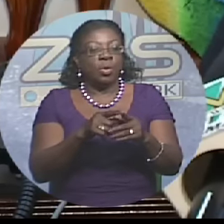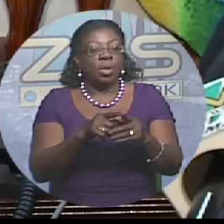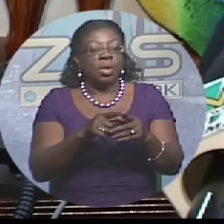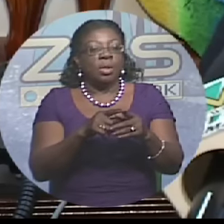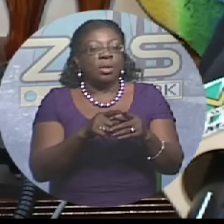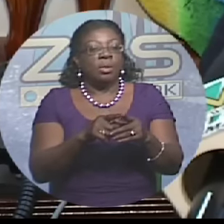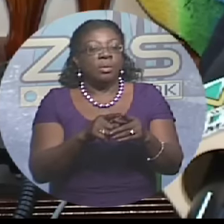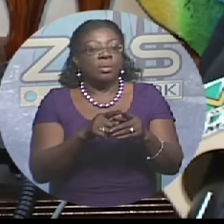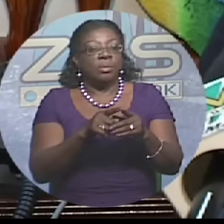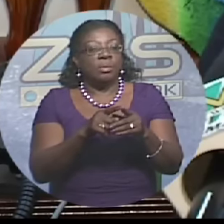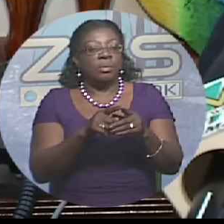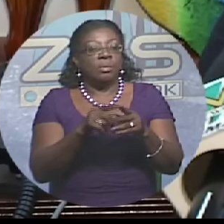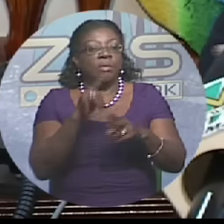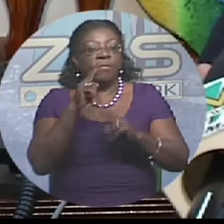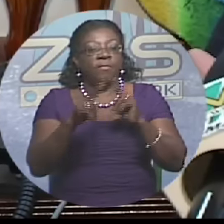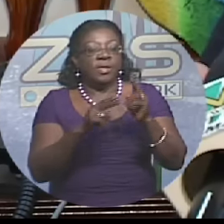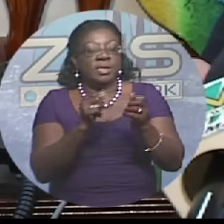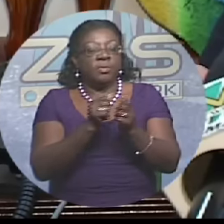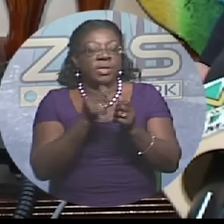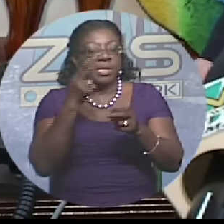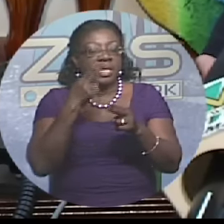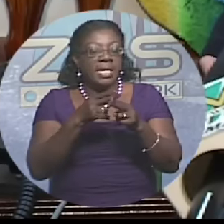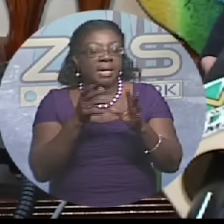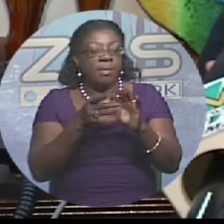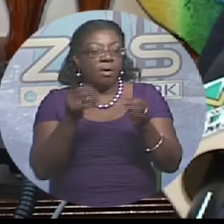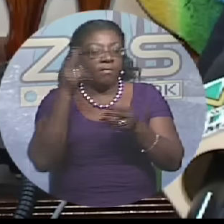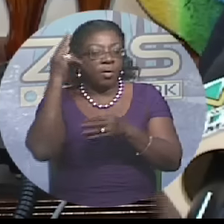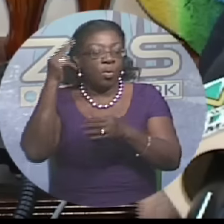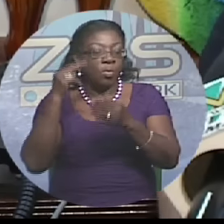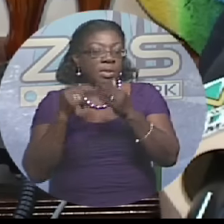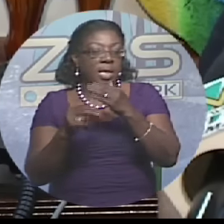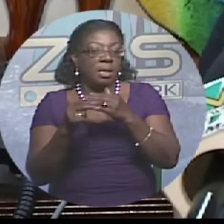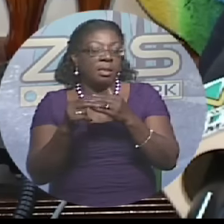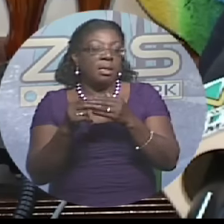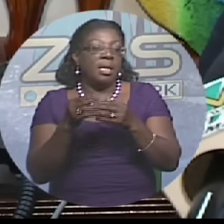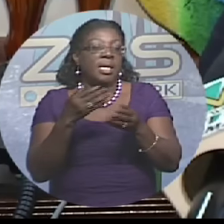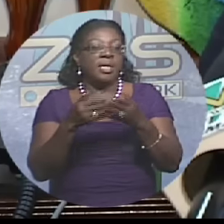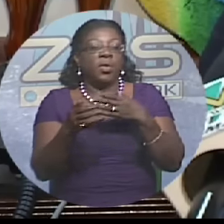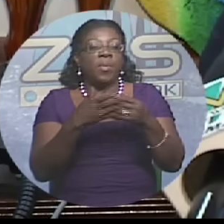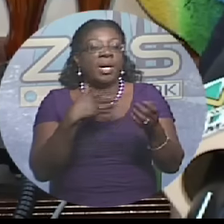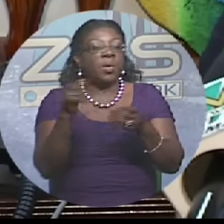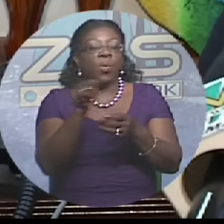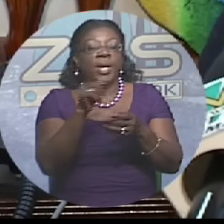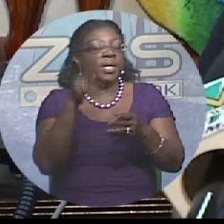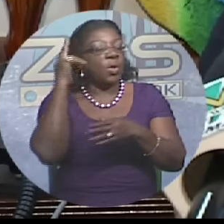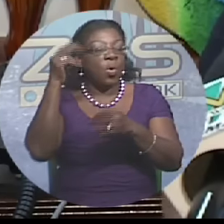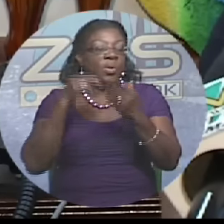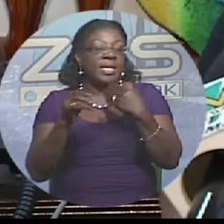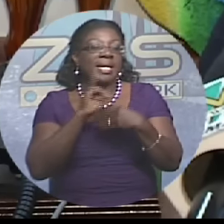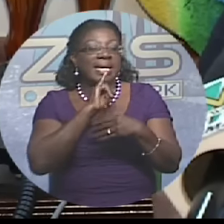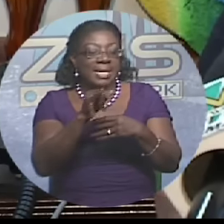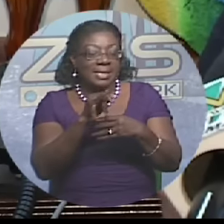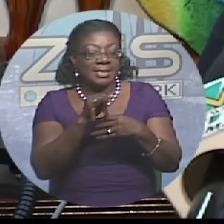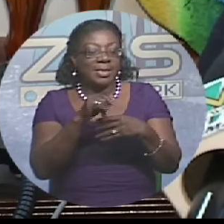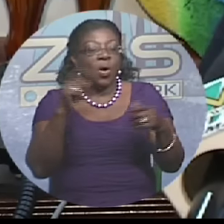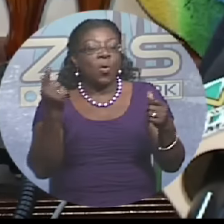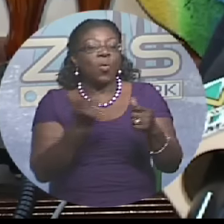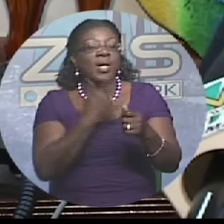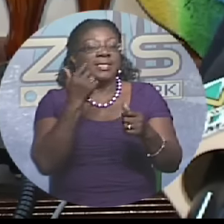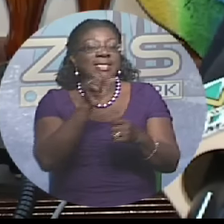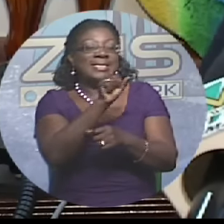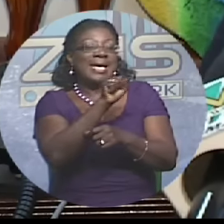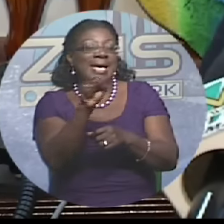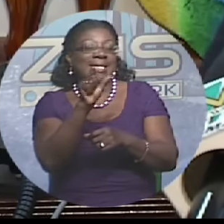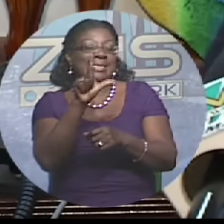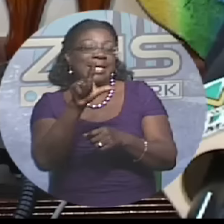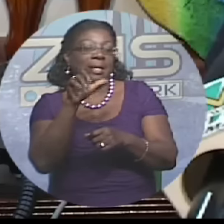And really the reason for this hotel, in many ways, has been really the first time a property like this has been built in the Bahamas. So I